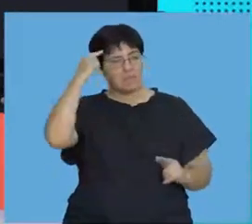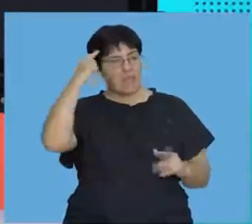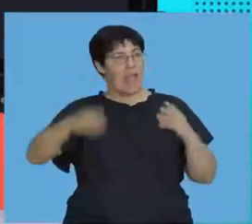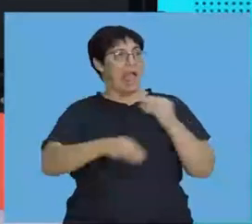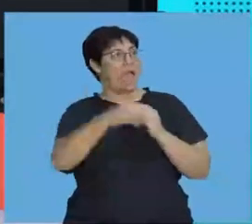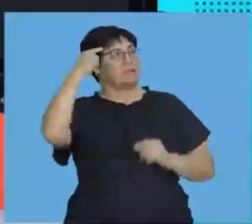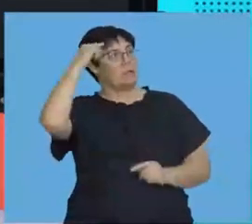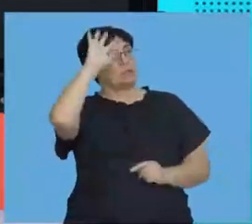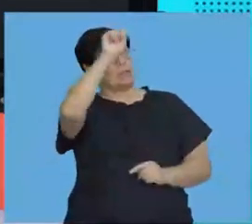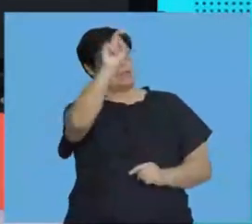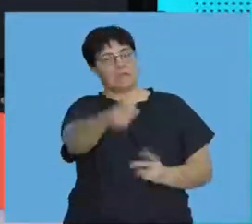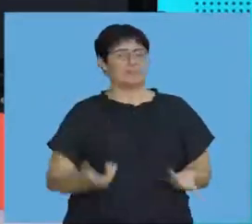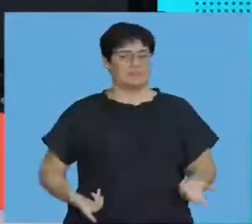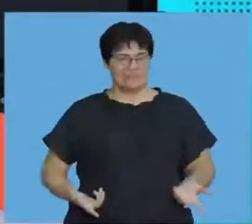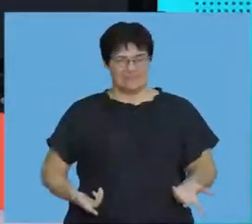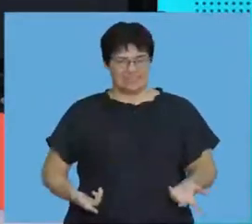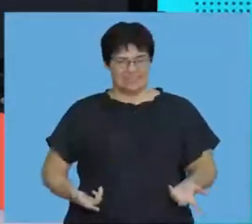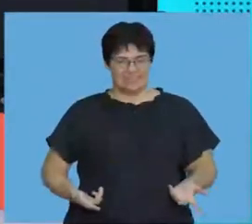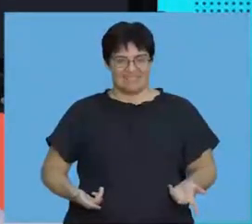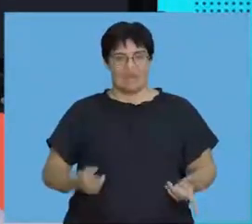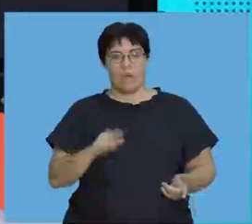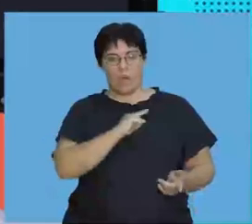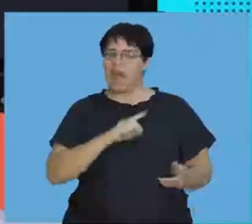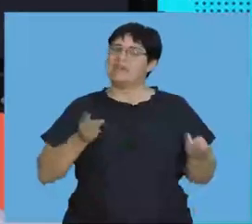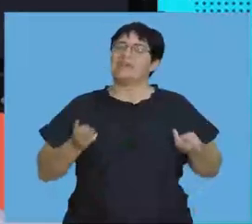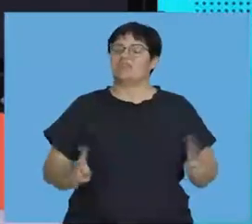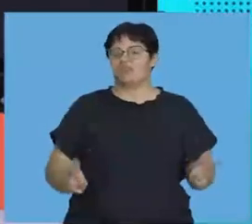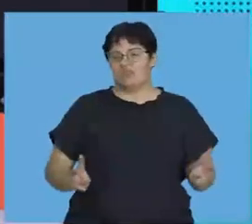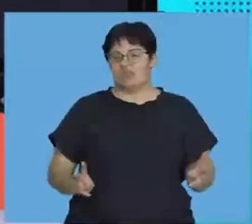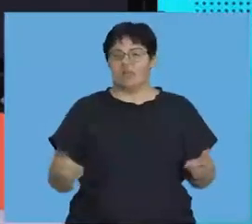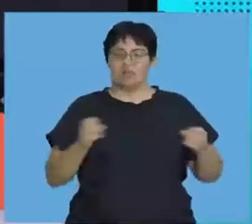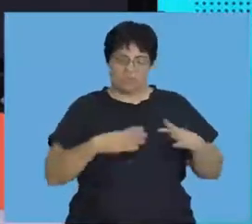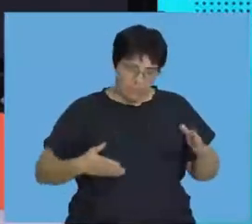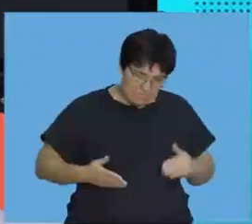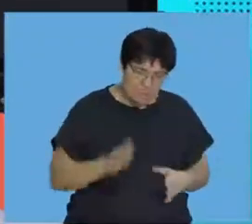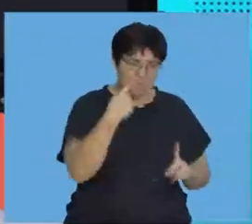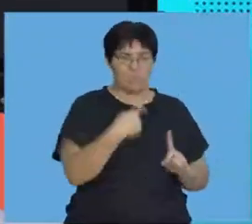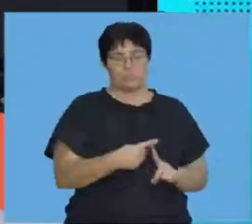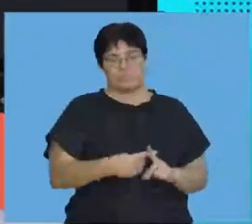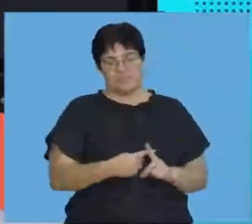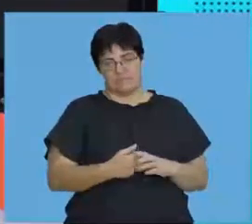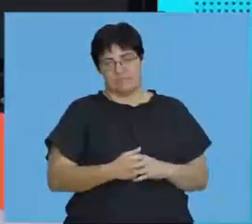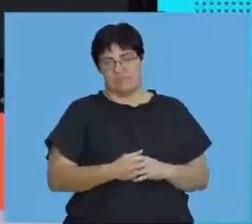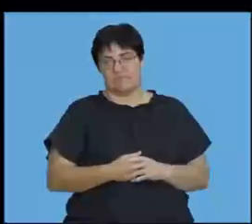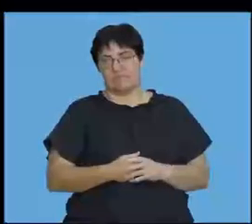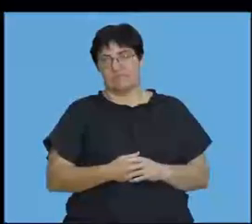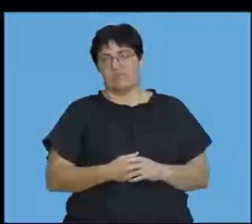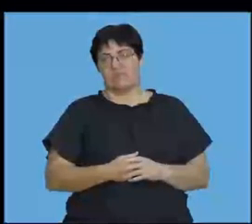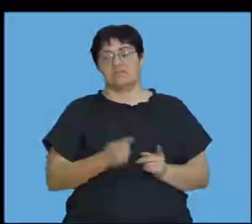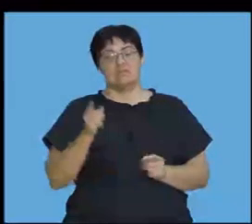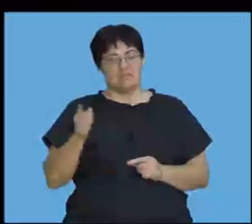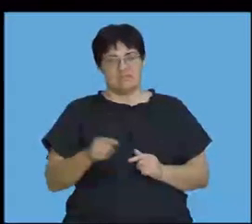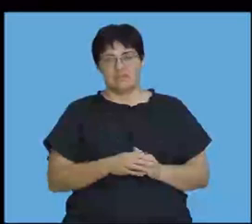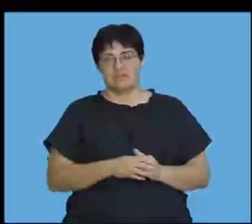think about before I get going, because it's just a natural. Original direction positive, which means here,